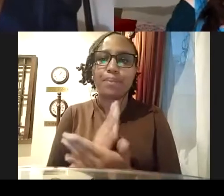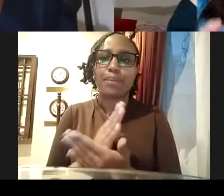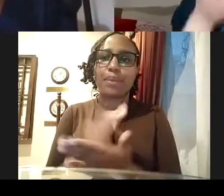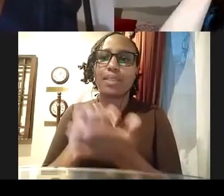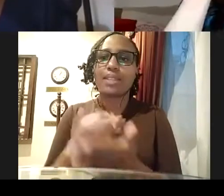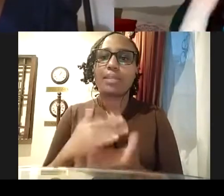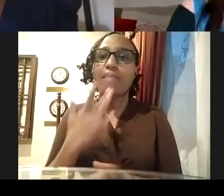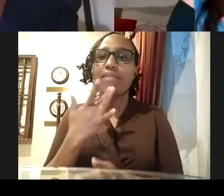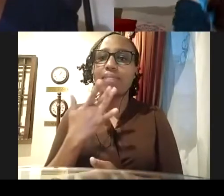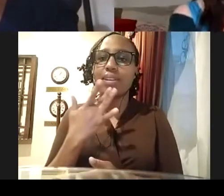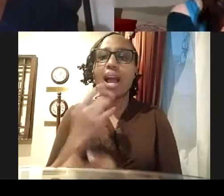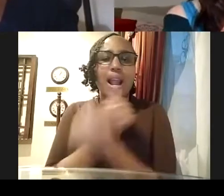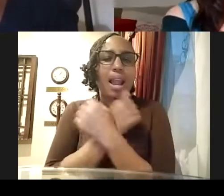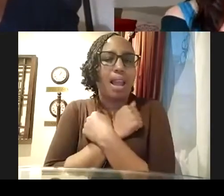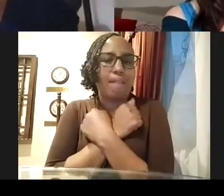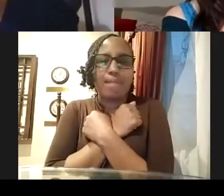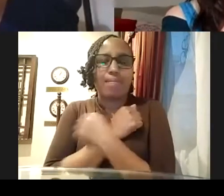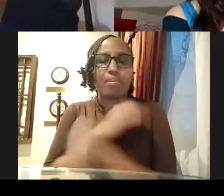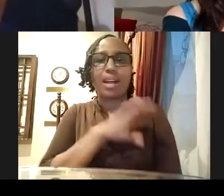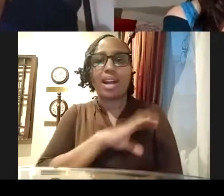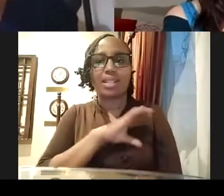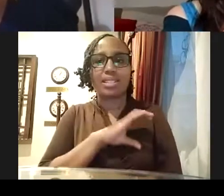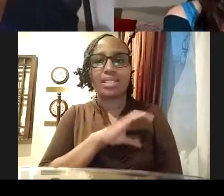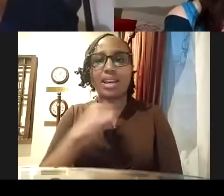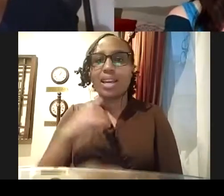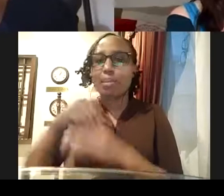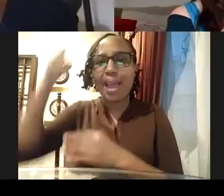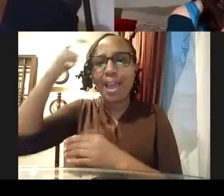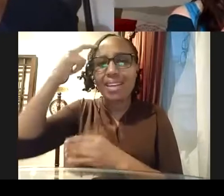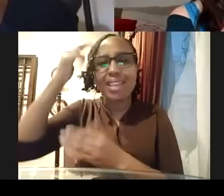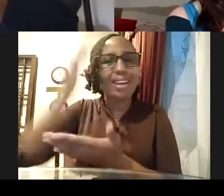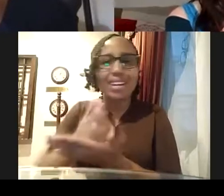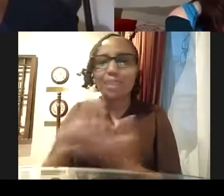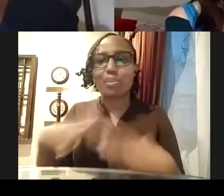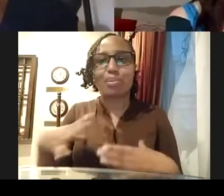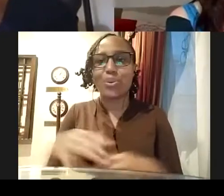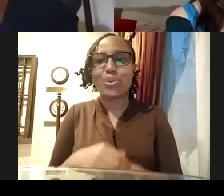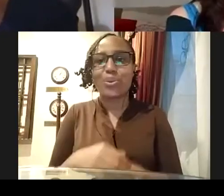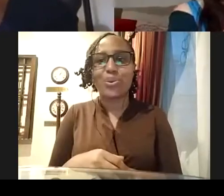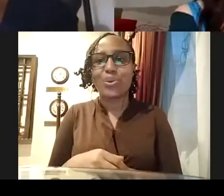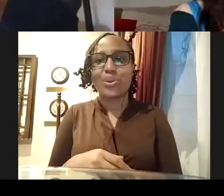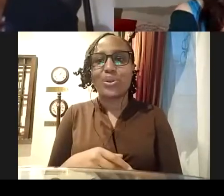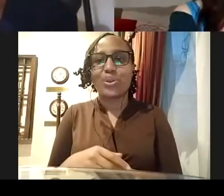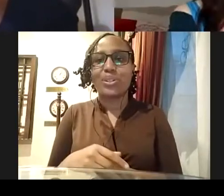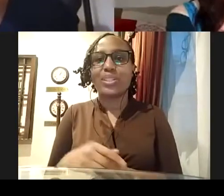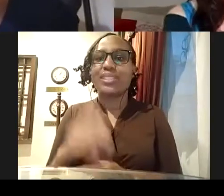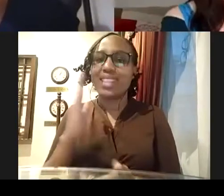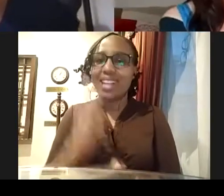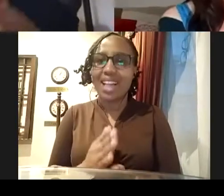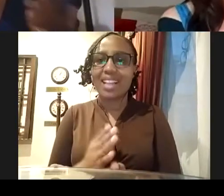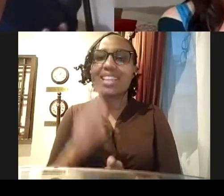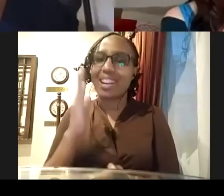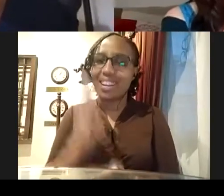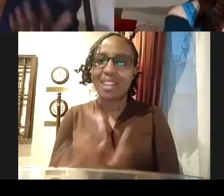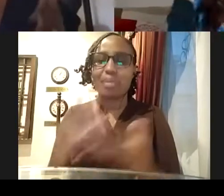I love, love, love my characters. And I promise you that in my head, they're all real people. You can't tell me Kabata isn't real. You can't tell me Googie isn't real. They're real. And I think